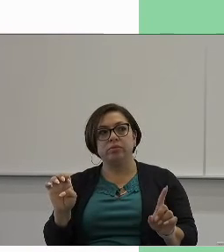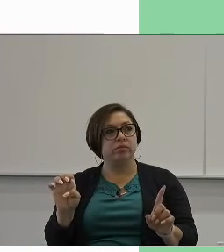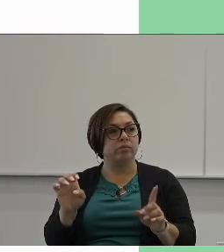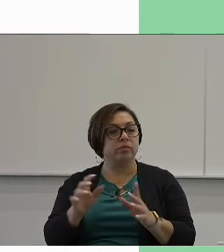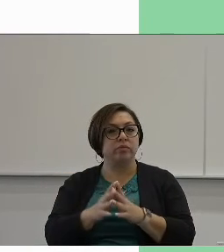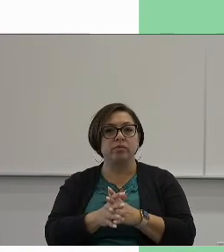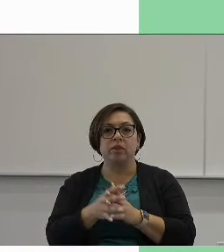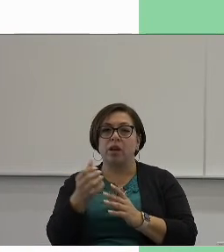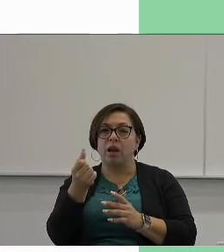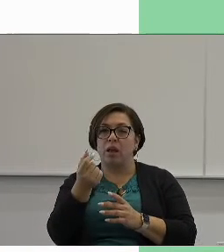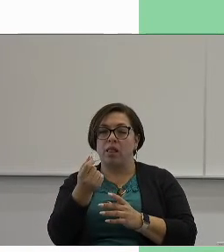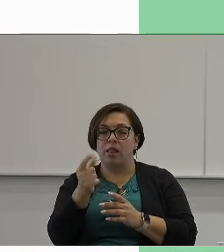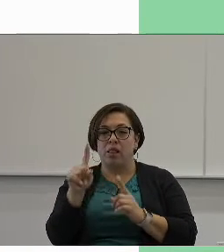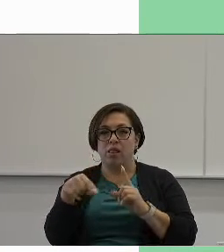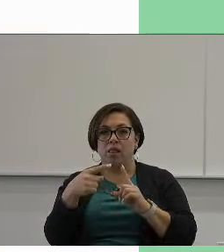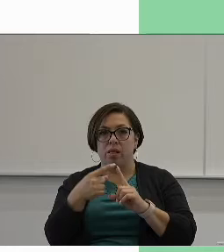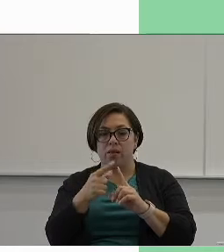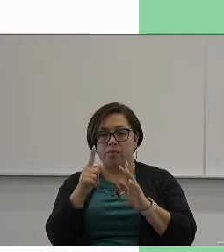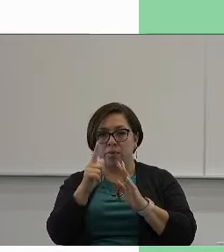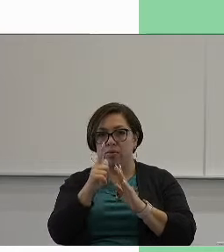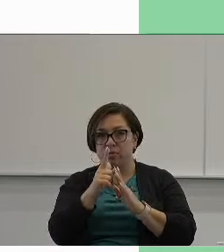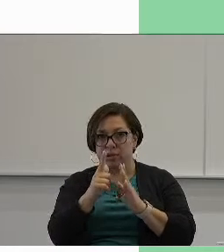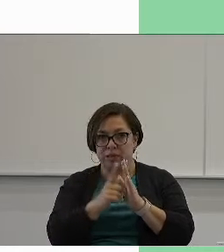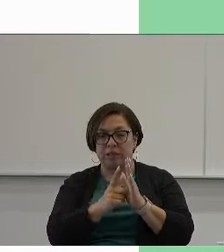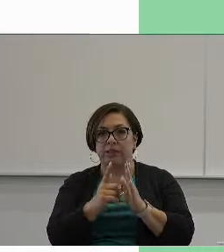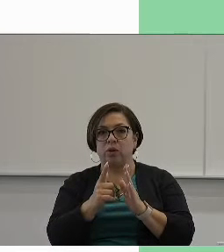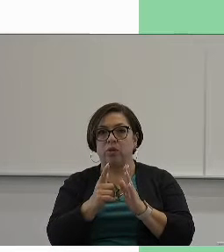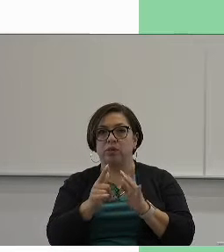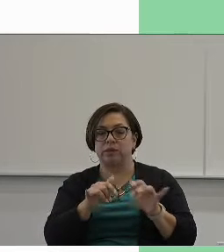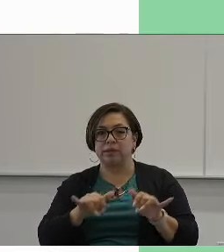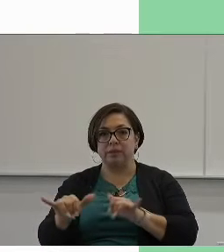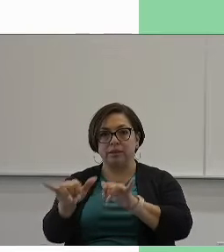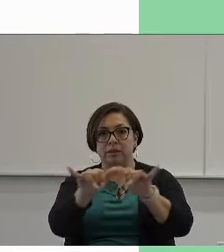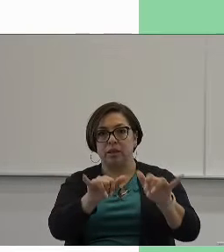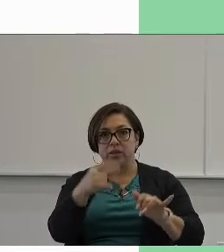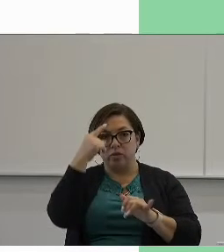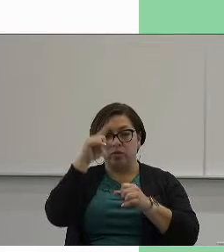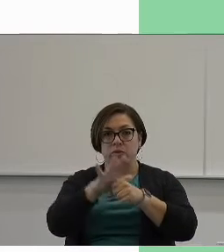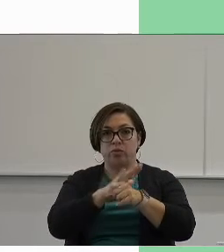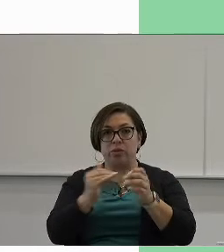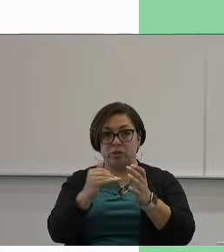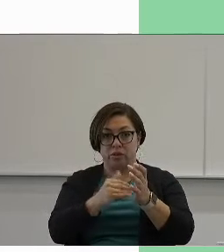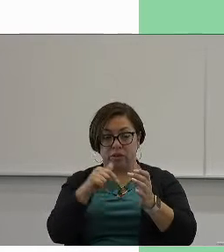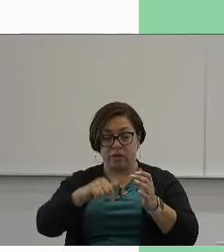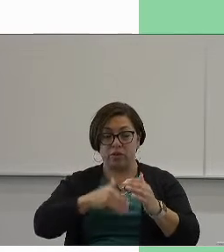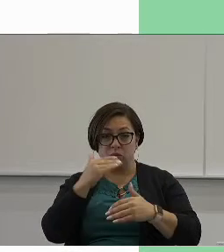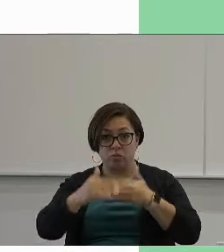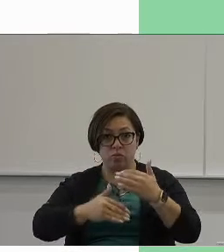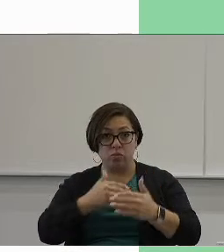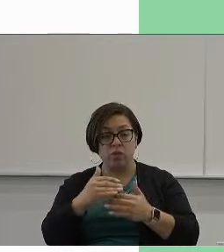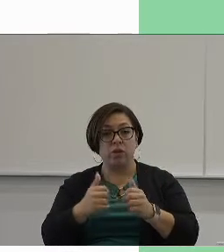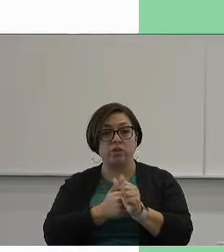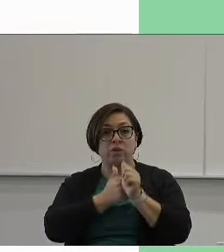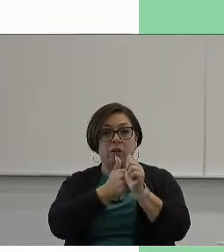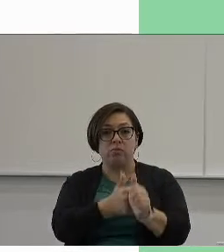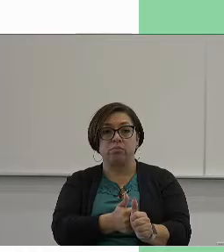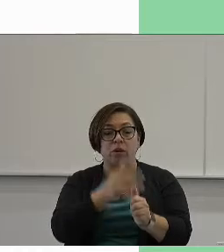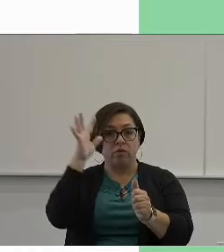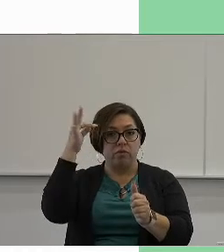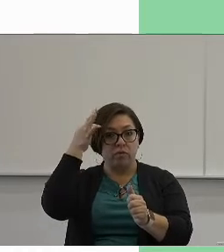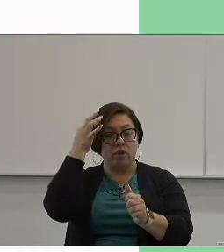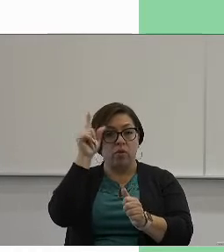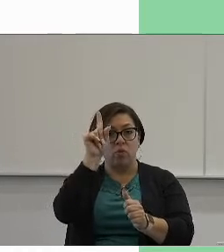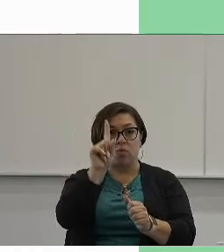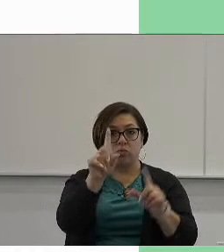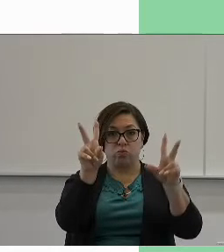A little bit about the legal standards for redistricting. This process is primarily to comply with the federal